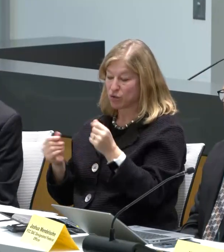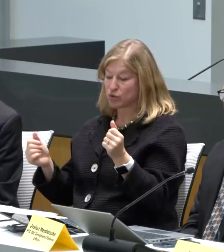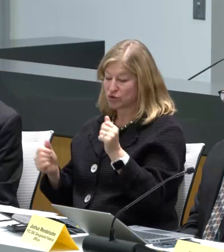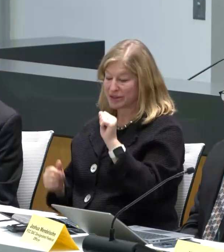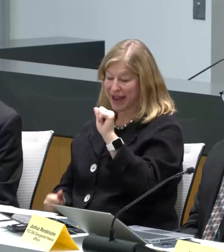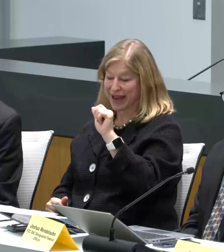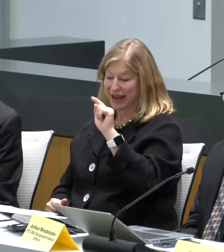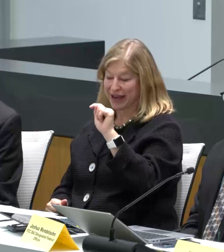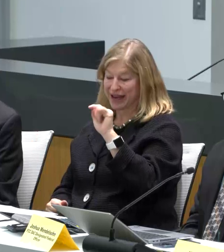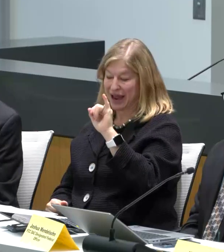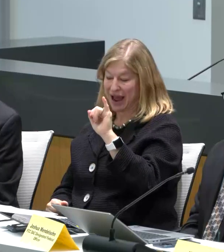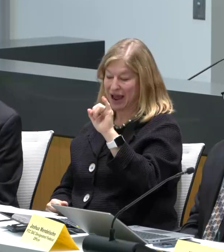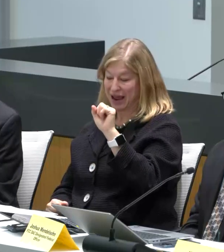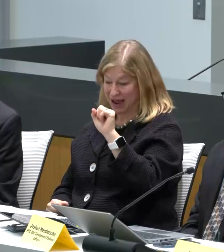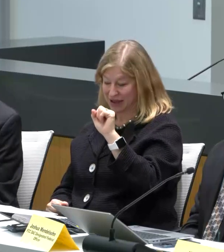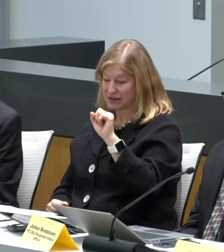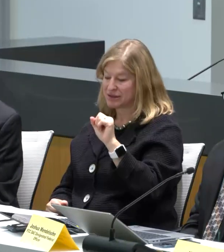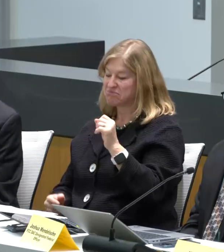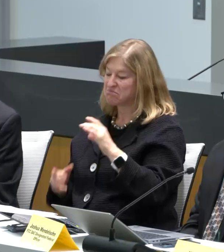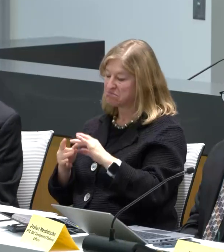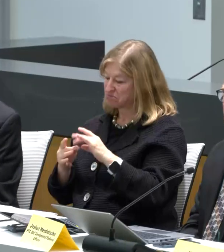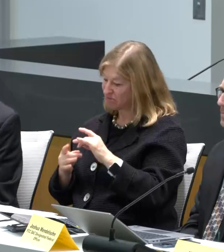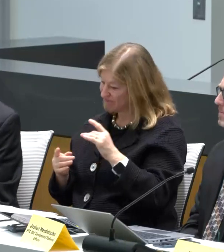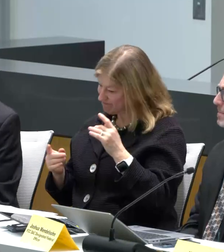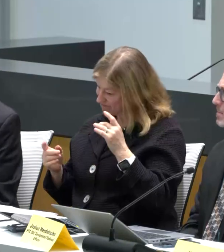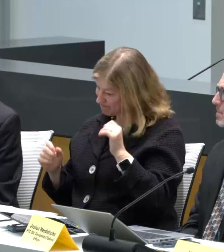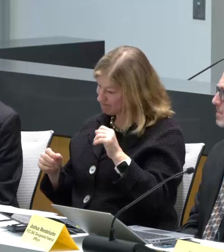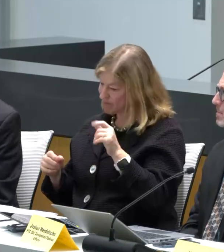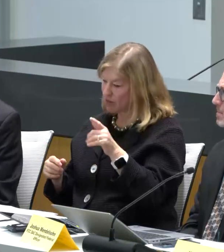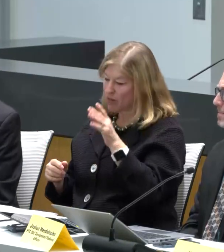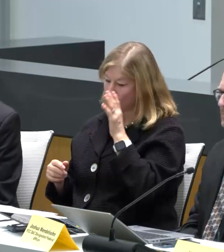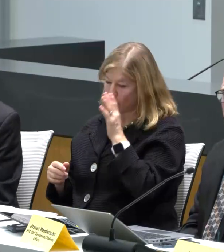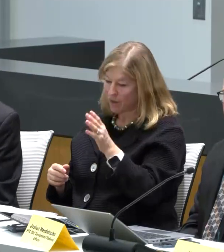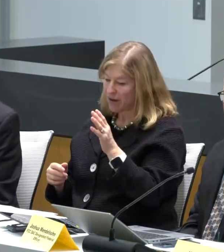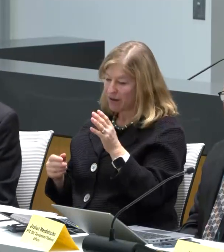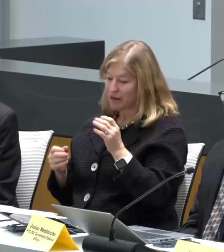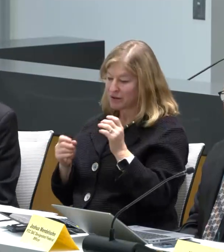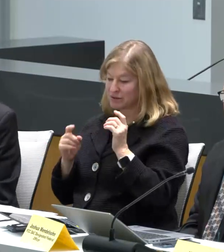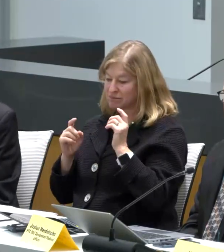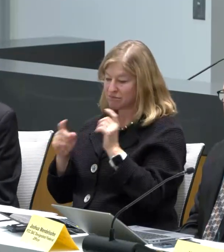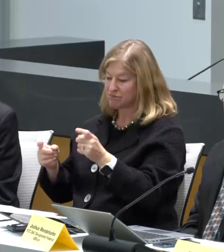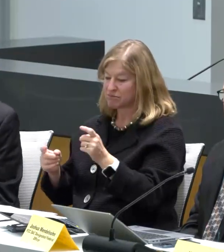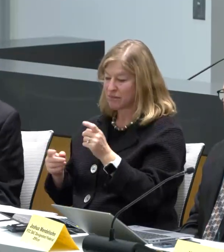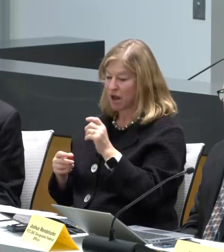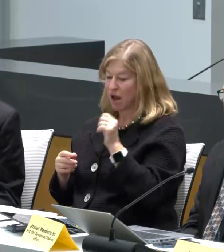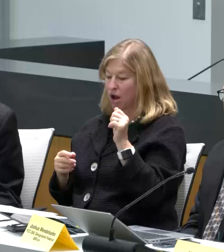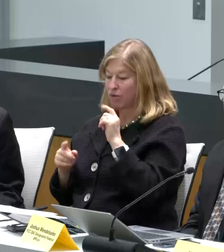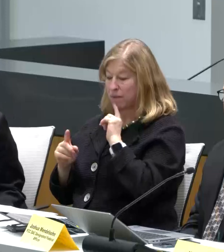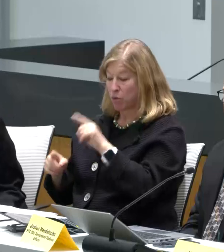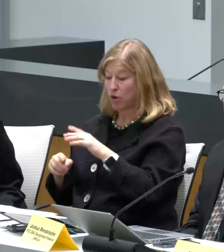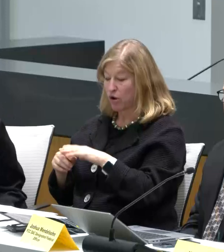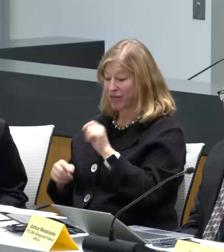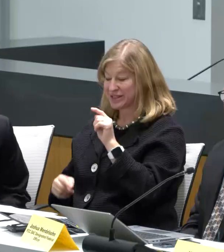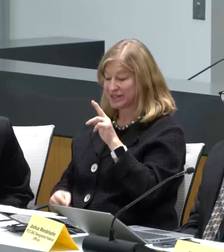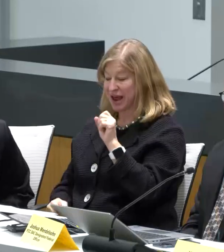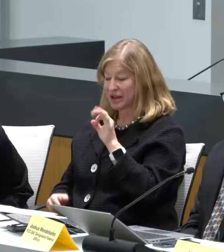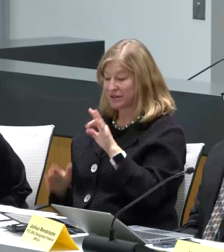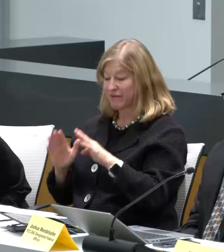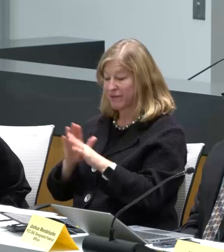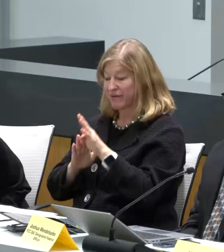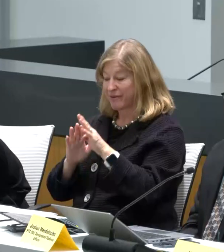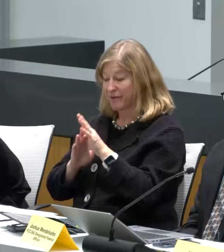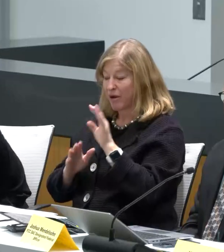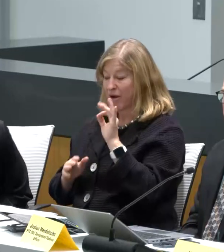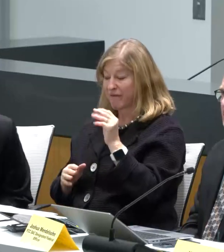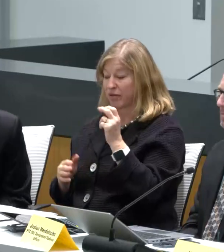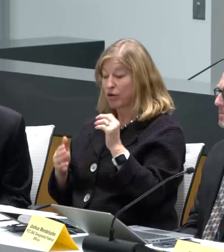The Alliance for Telecommunication Industry Solutions, or ATIS, has shared with us that they will be